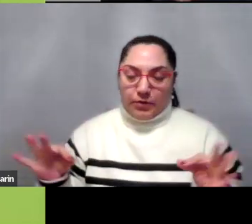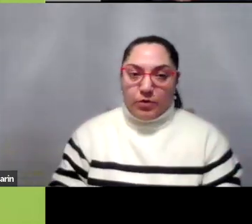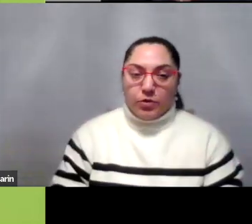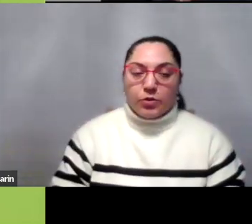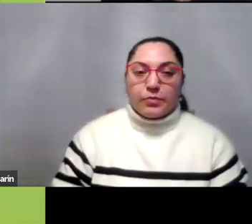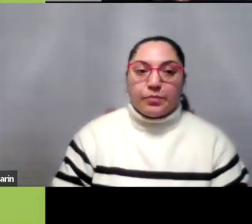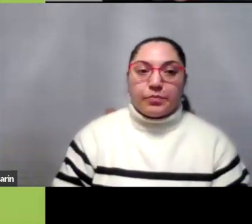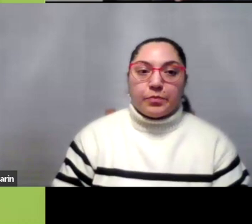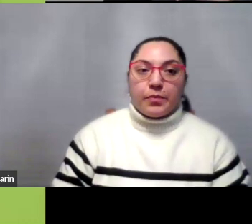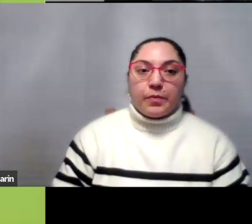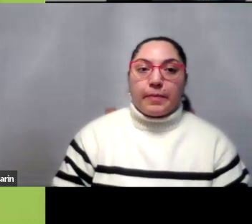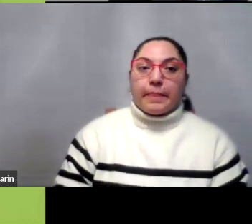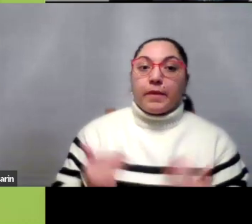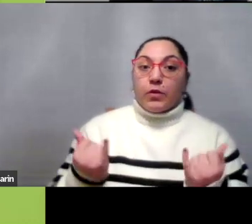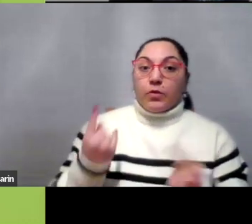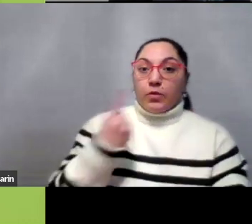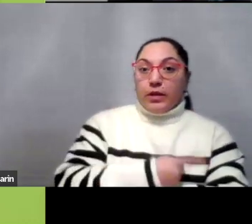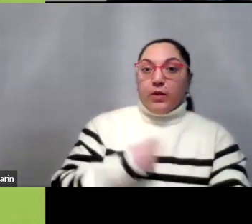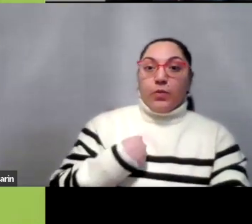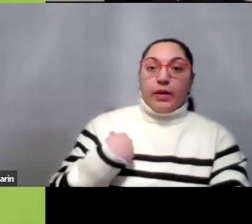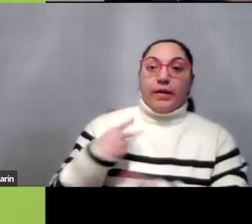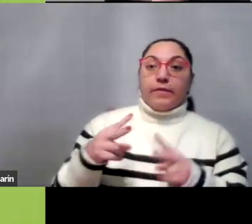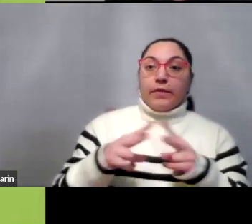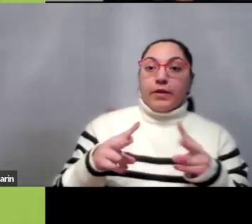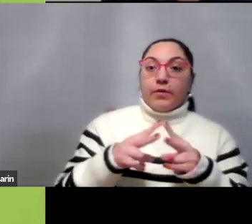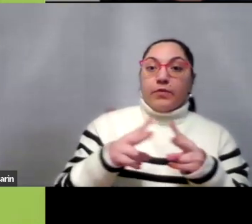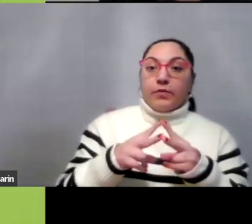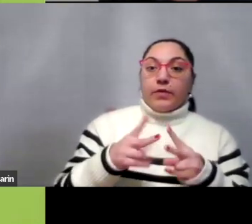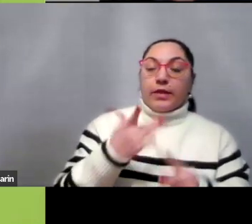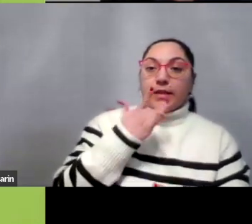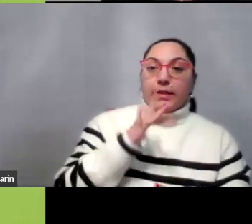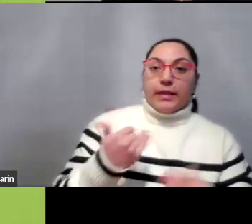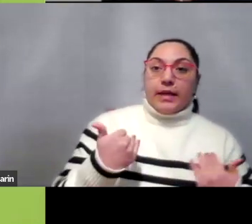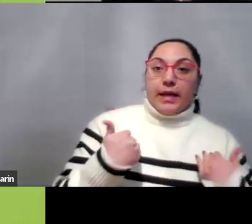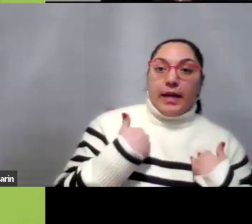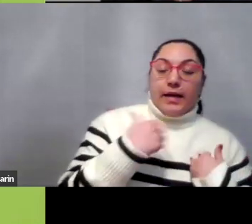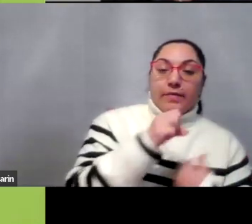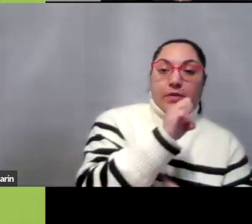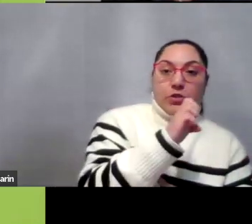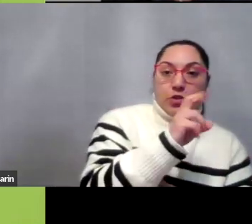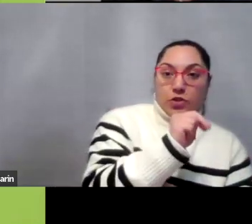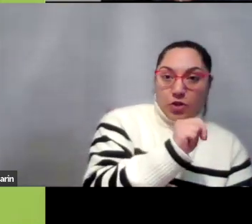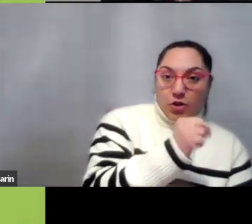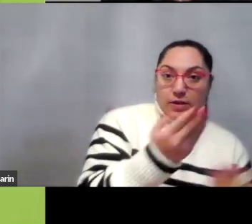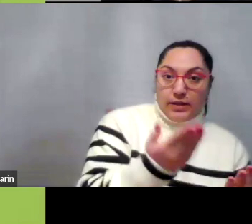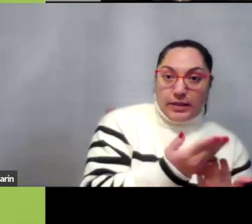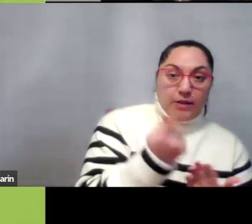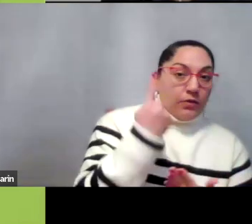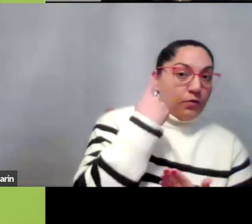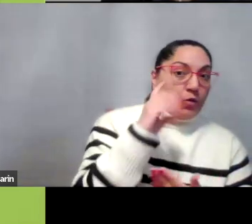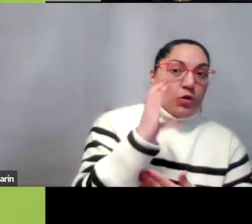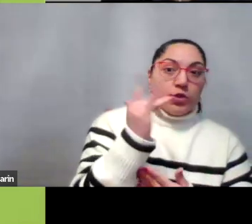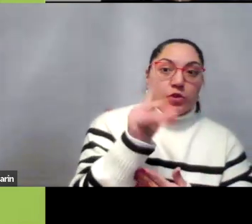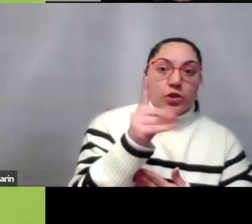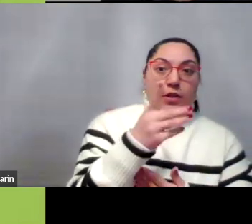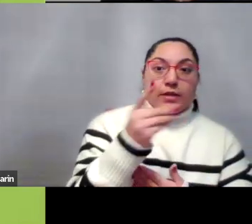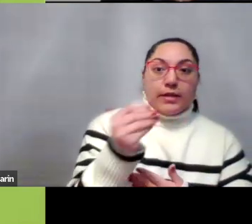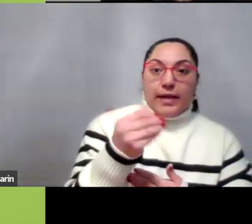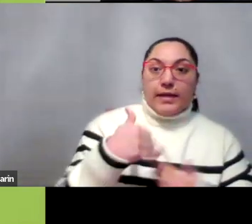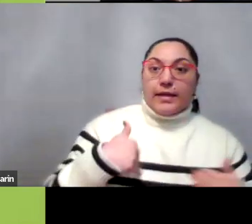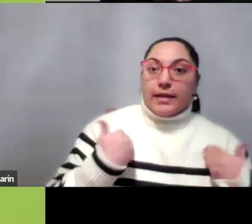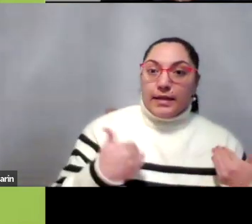We are very fortunate tonight to have Sean Latanzio, Program Manager to Child and Adolescent Coordinator, Montgomery